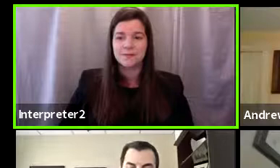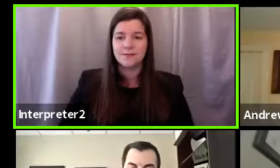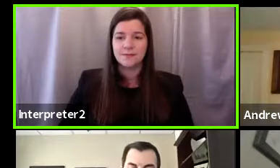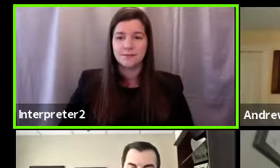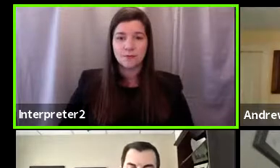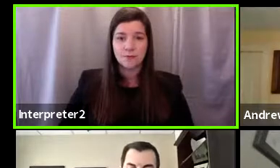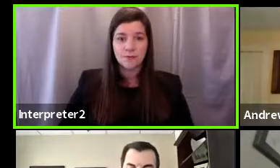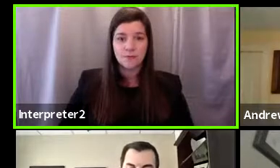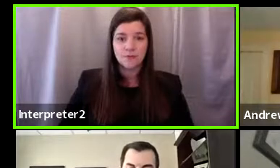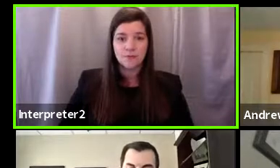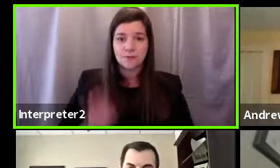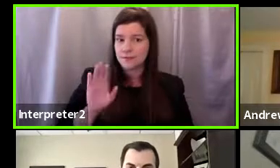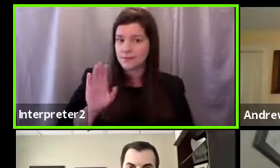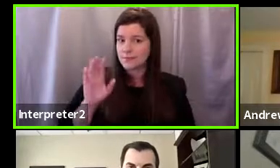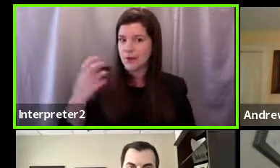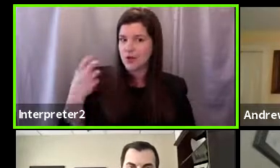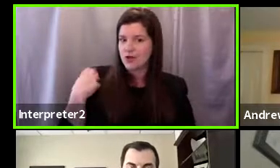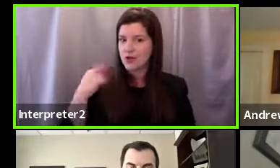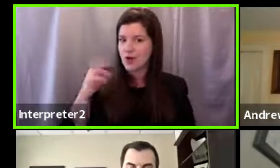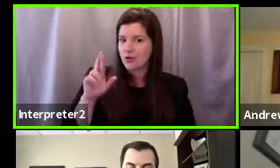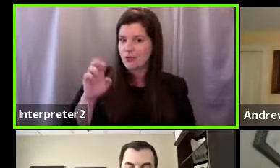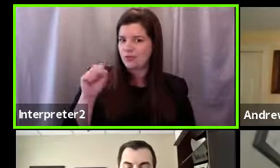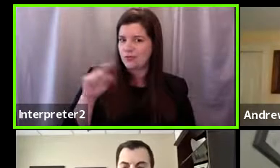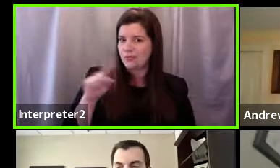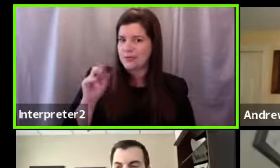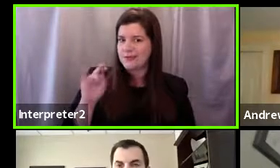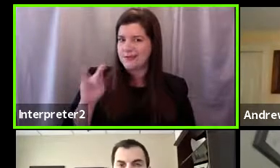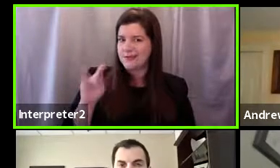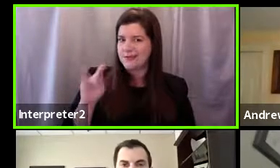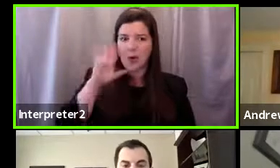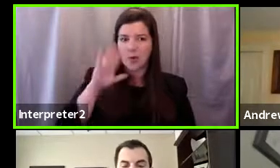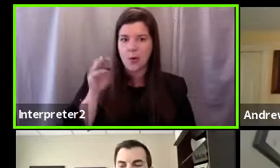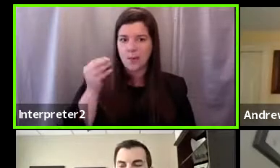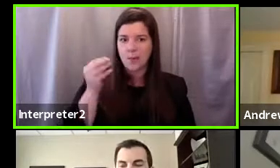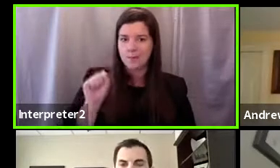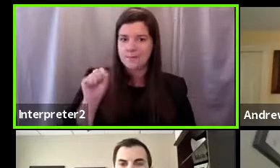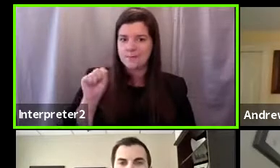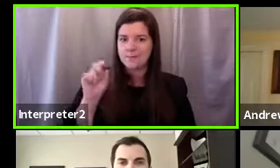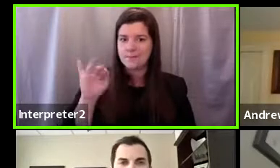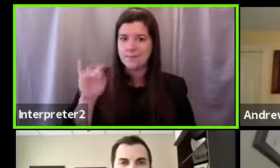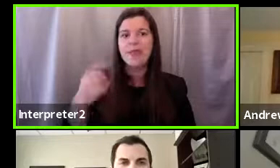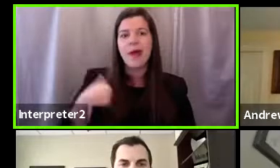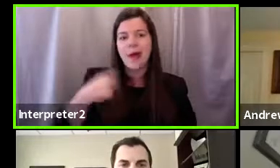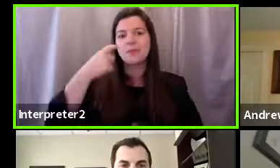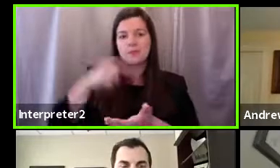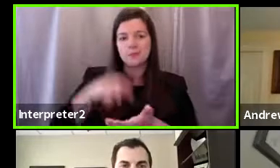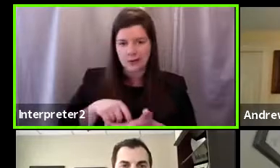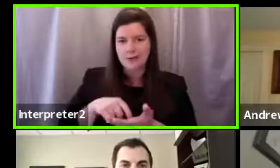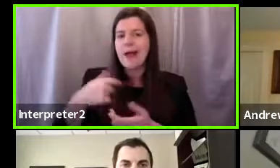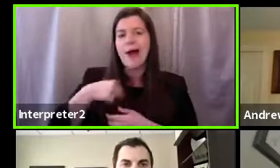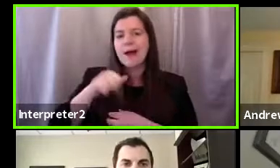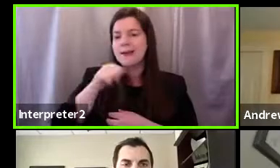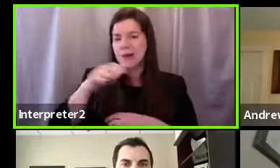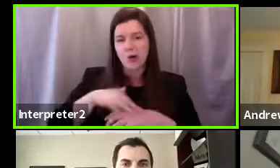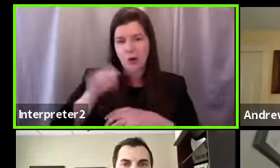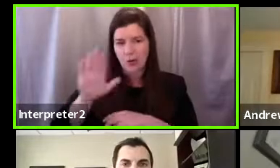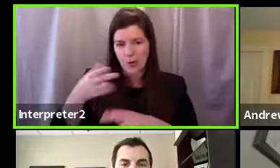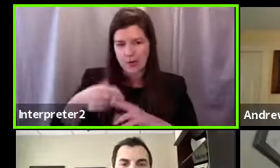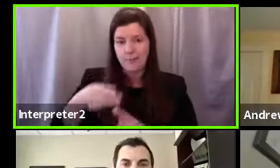Ms. Smith, I know I didn't call on you earlier, but I realized that you were signed up to testify as part of this panel. So go ahead